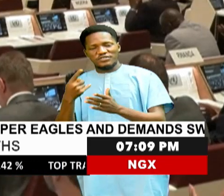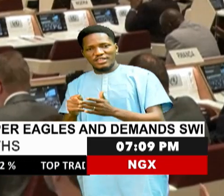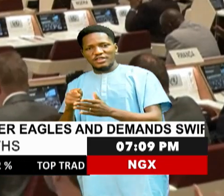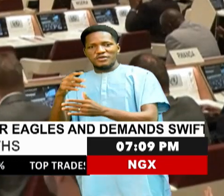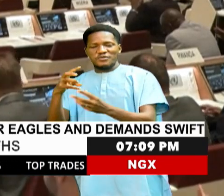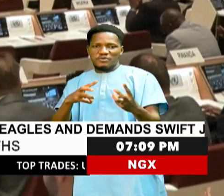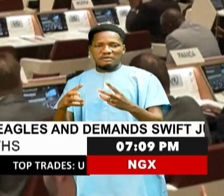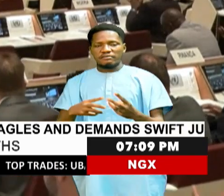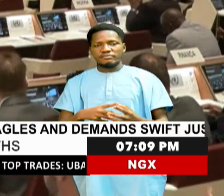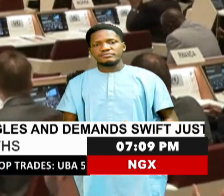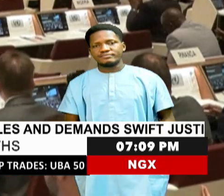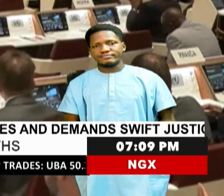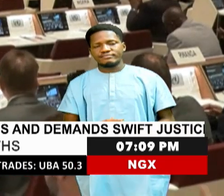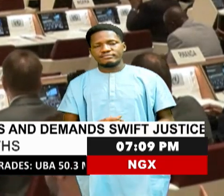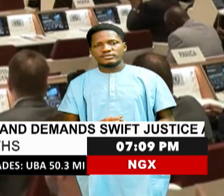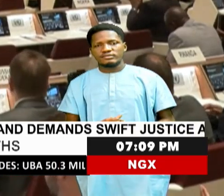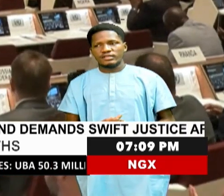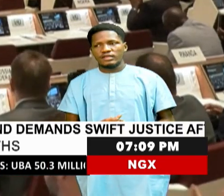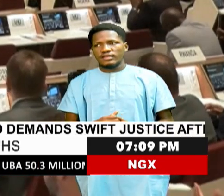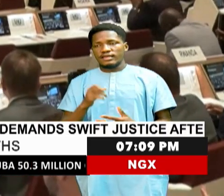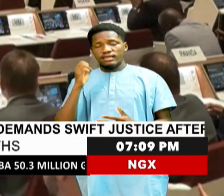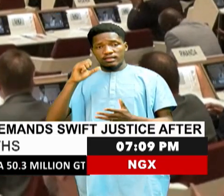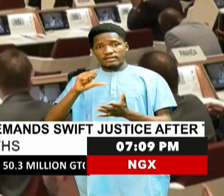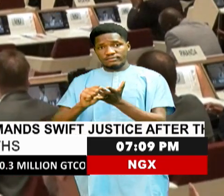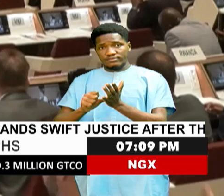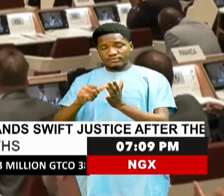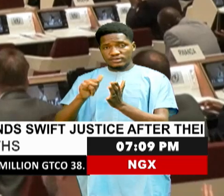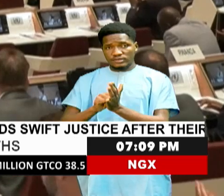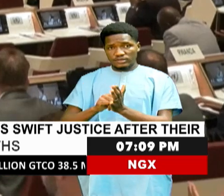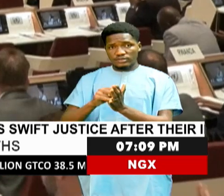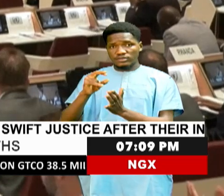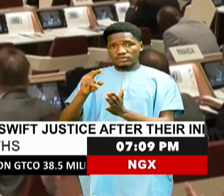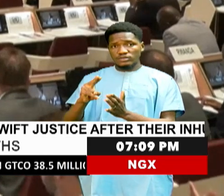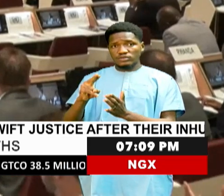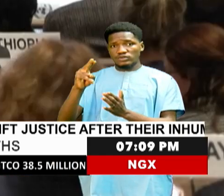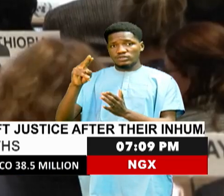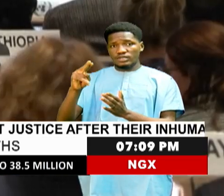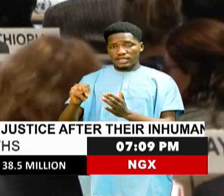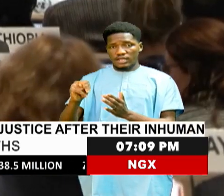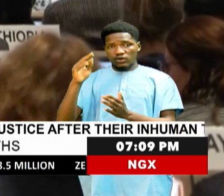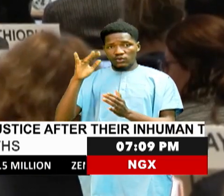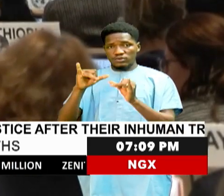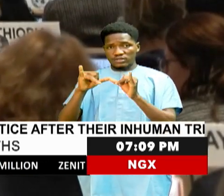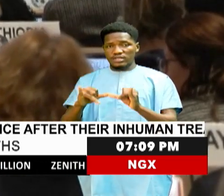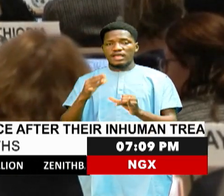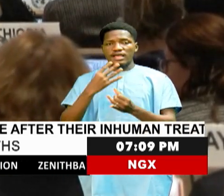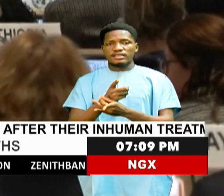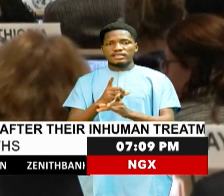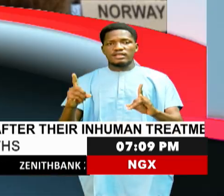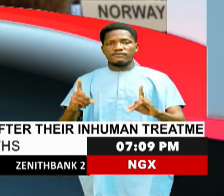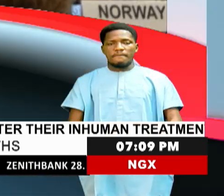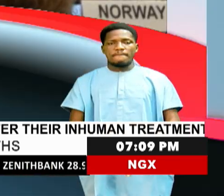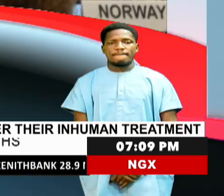Despite the attacks, he stressed that the United Nations would stay and deliver.